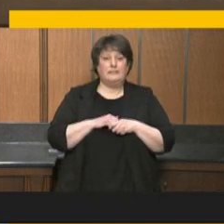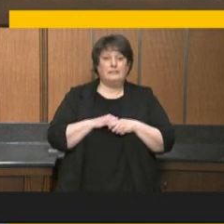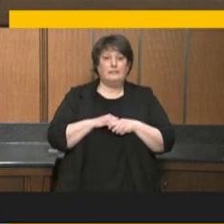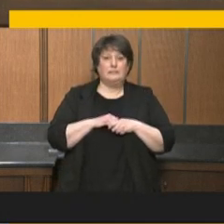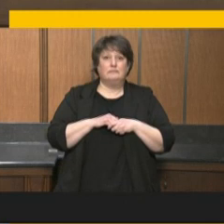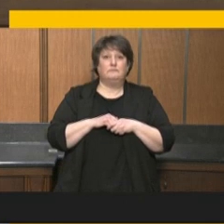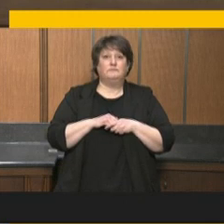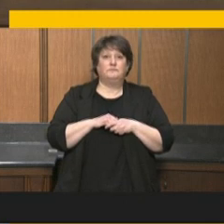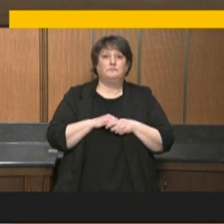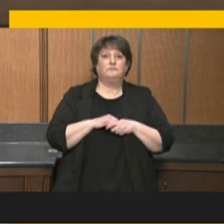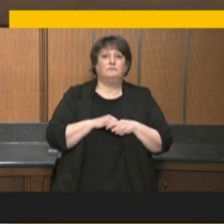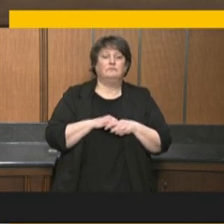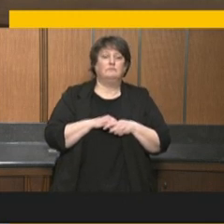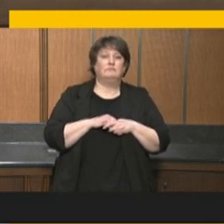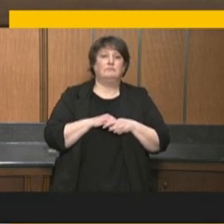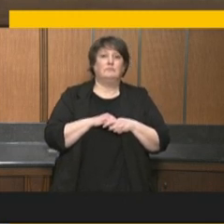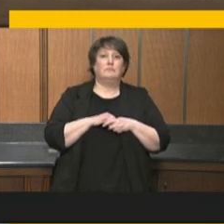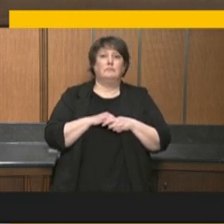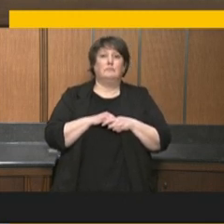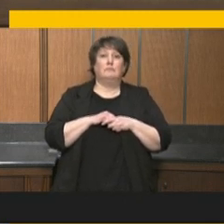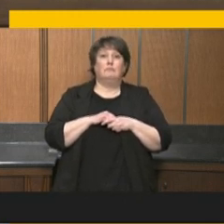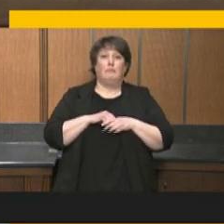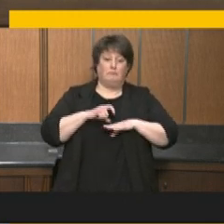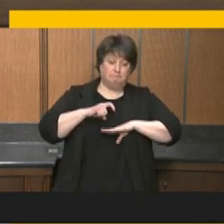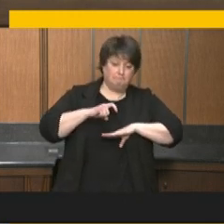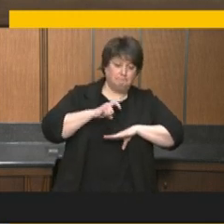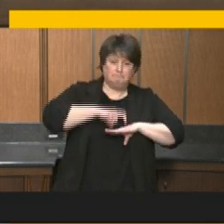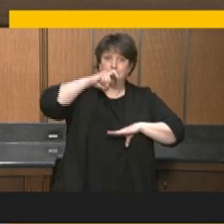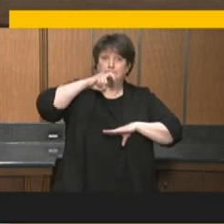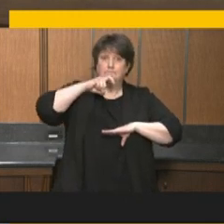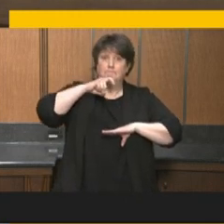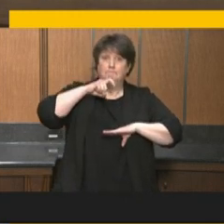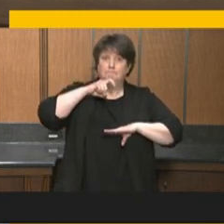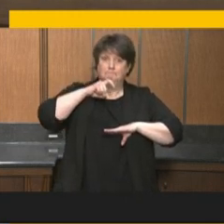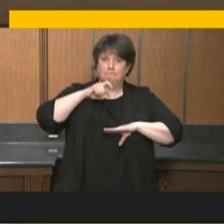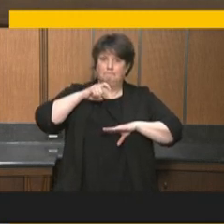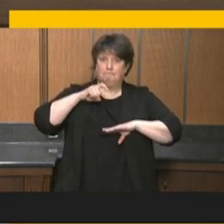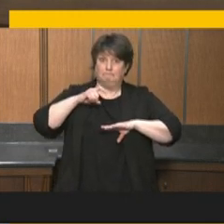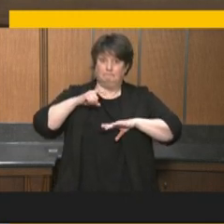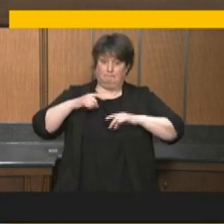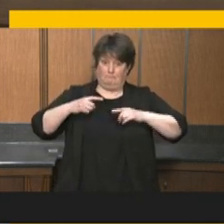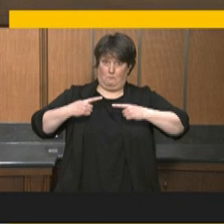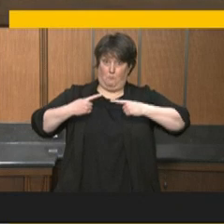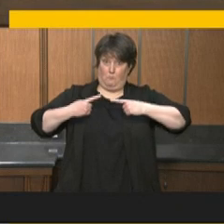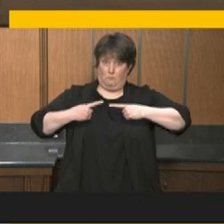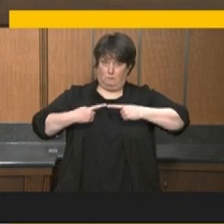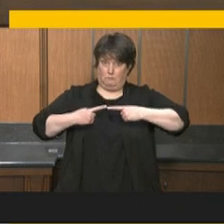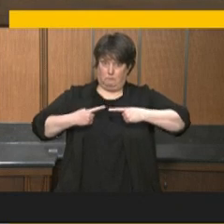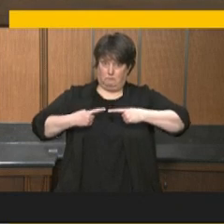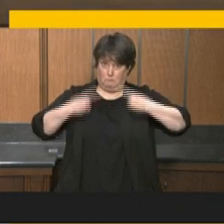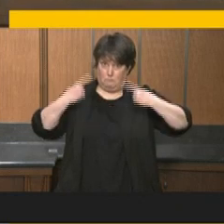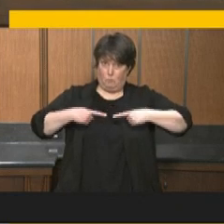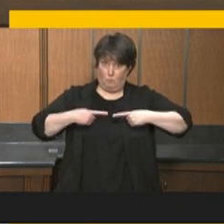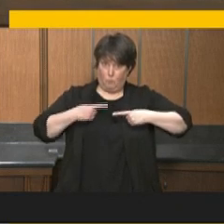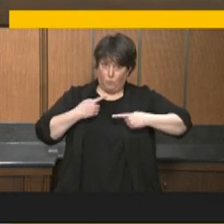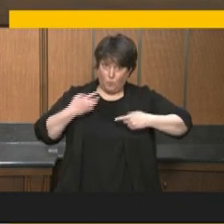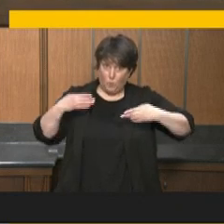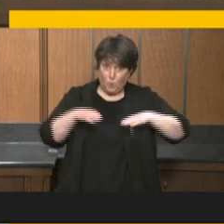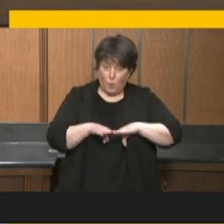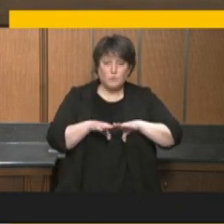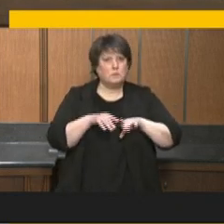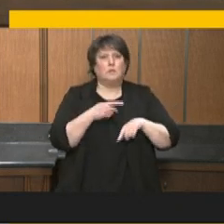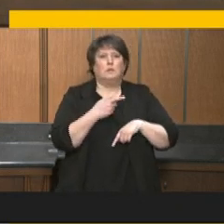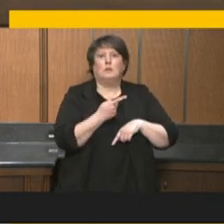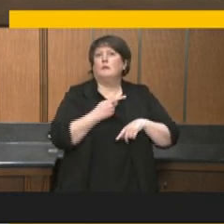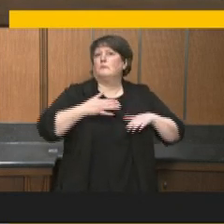the exact moment as to when this ban will come into place, we're coordinating the exact